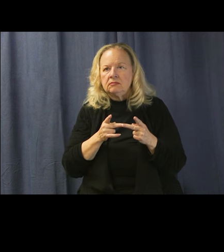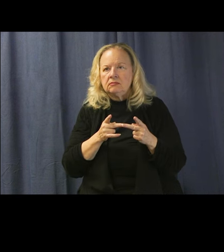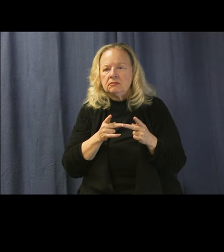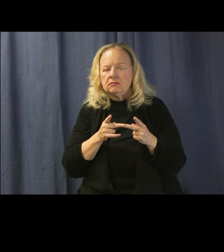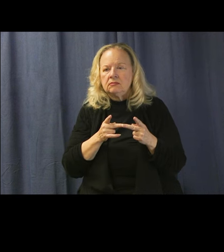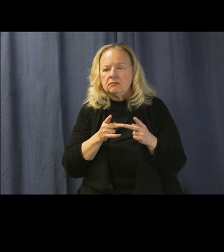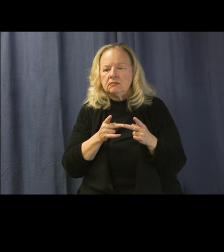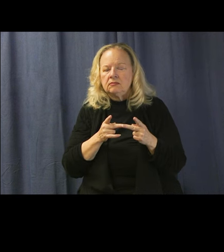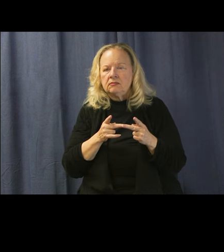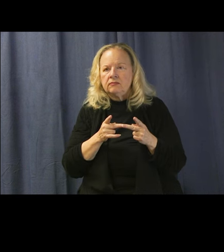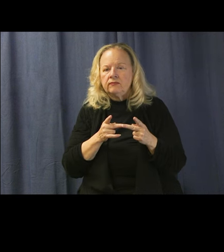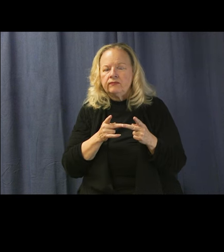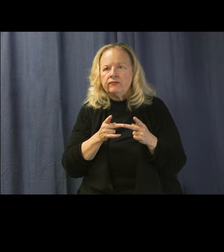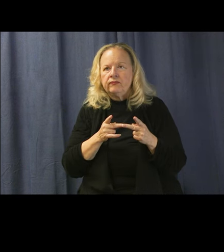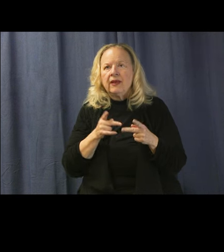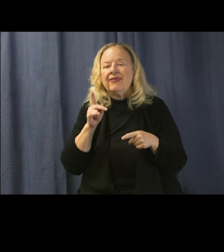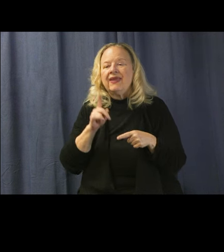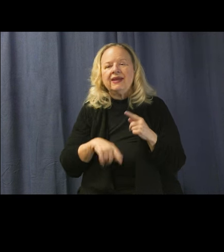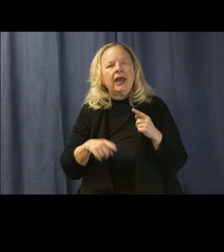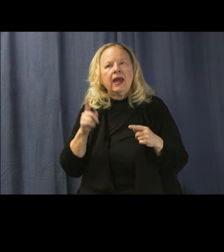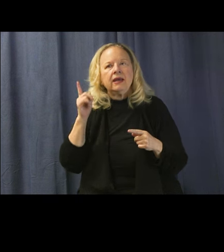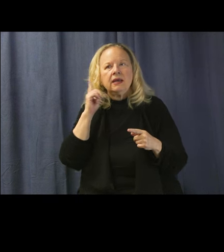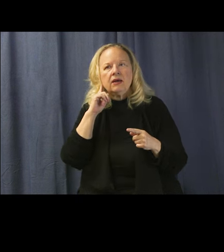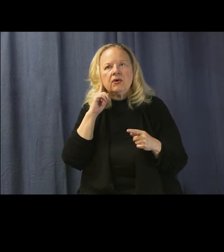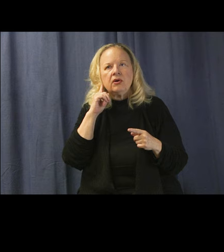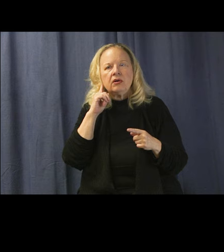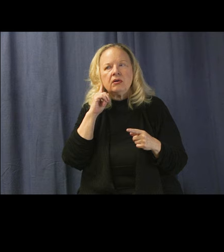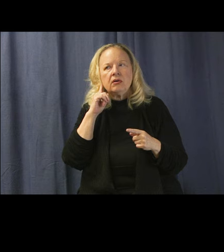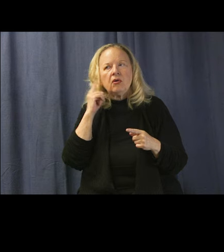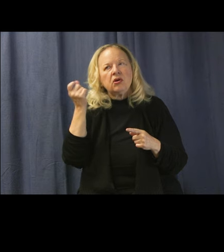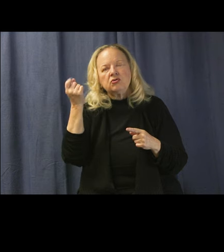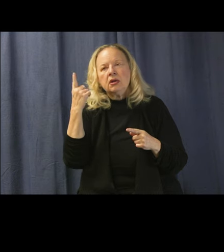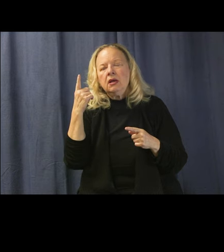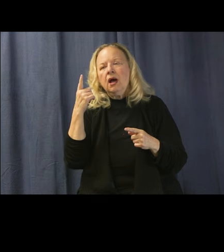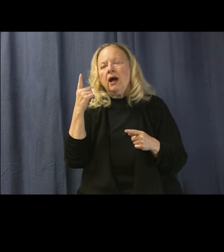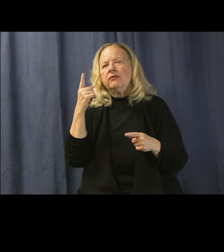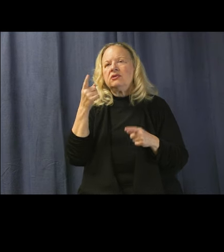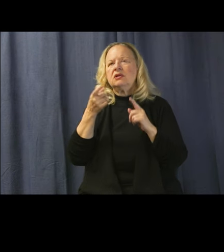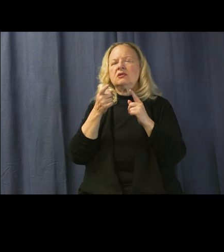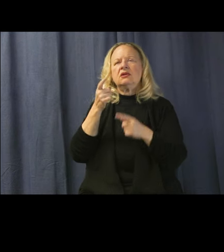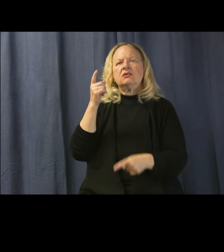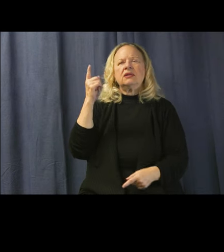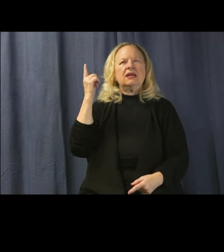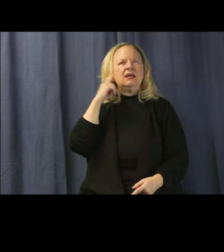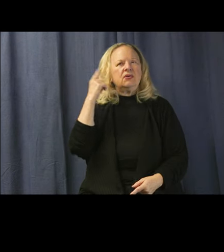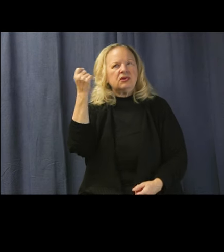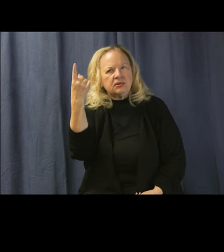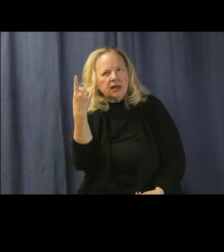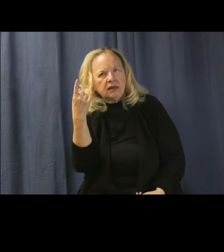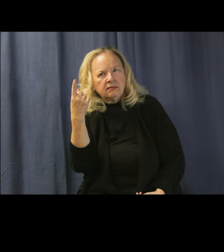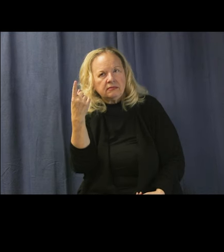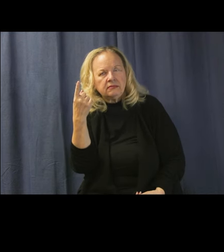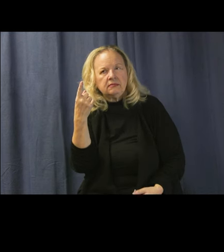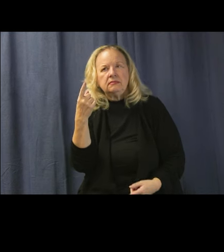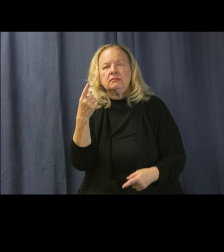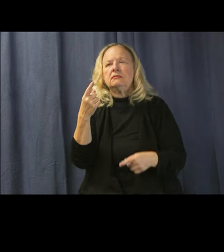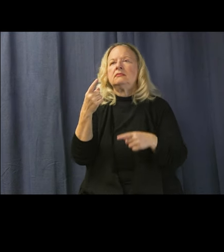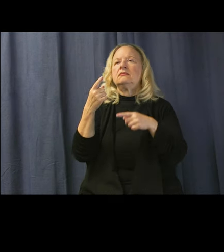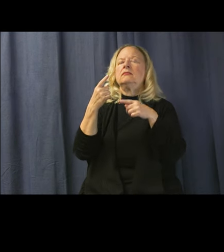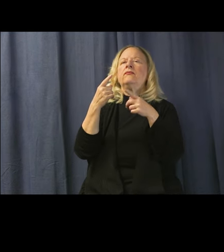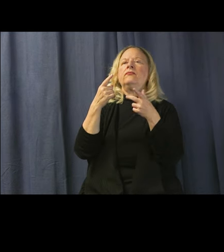Or, like noise pollution, they can't hear it. You've got to go out into the wilderness. You've got to be separate.